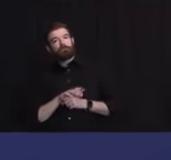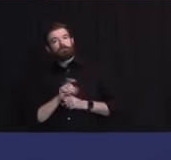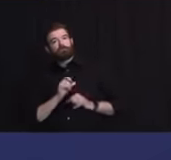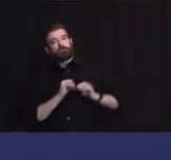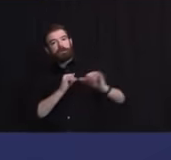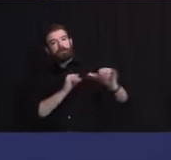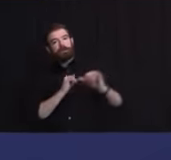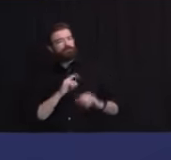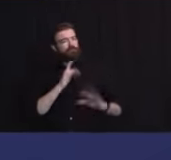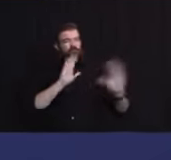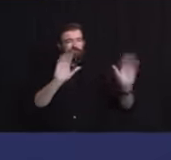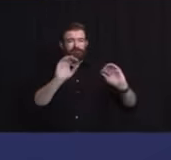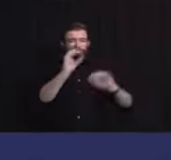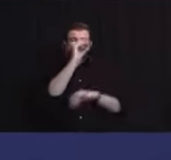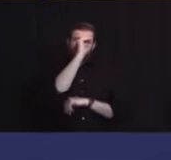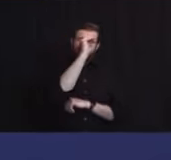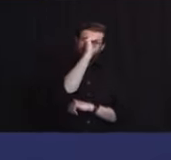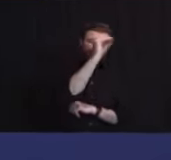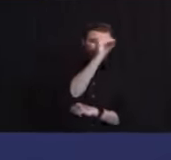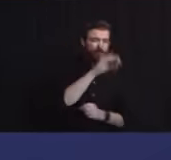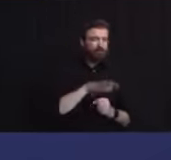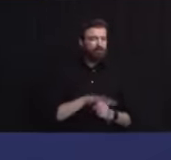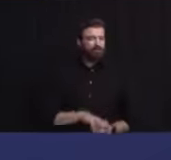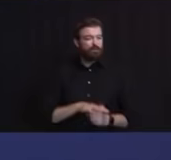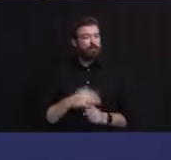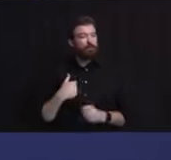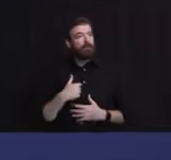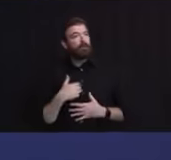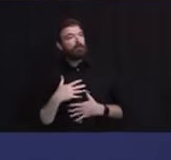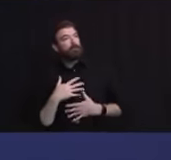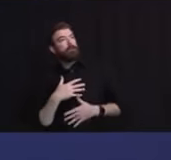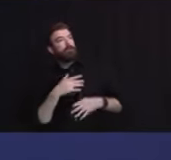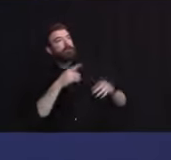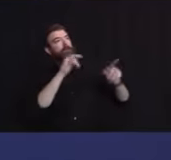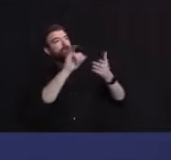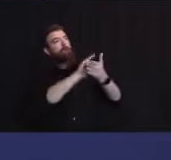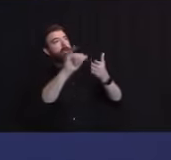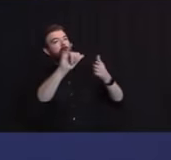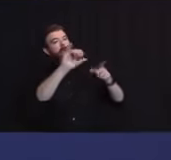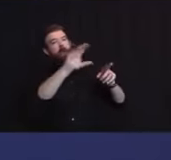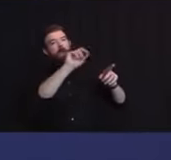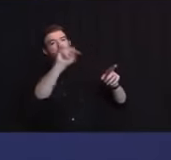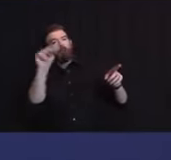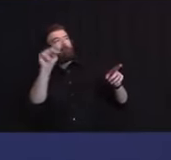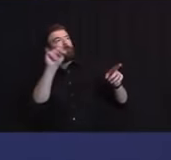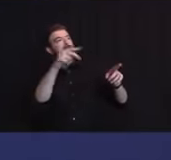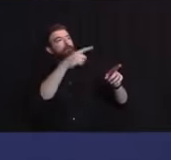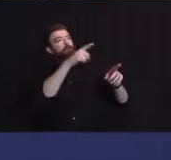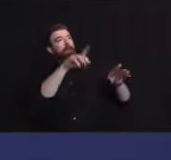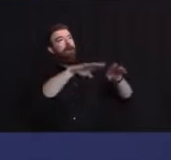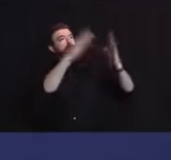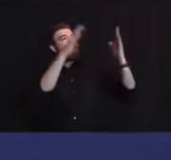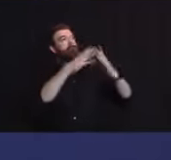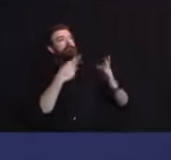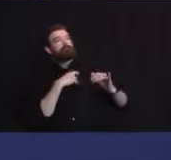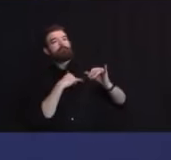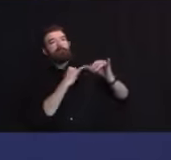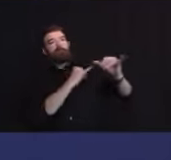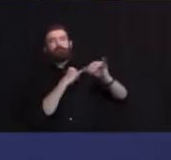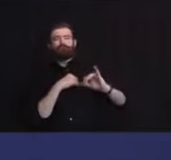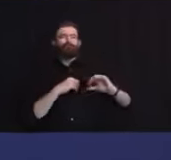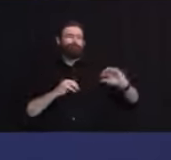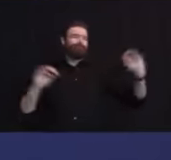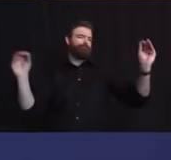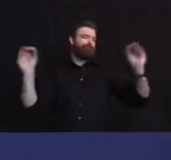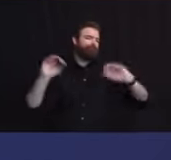start buckling under pressure given all the crap that's been coming at us over the past 14 months? That's not how we operate. But